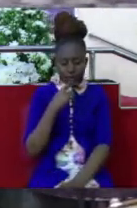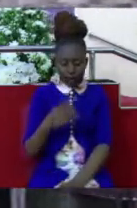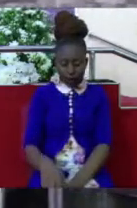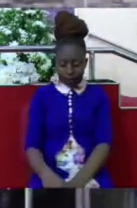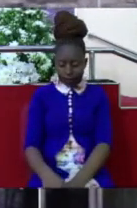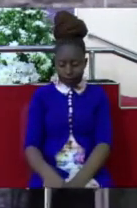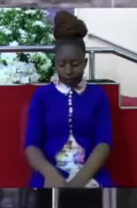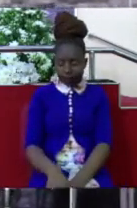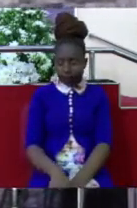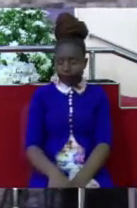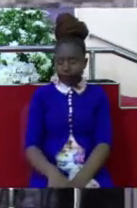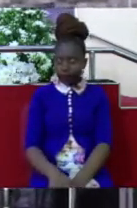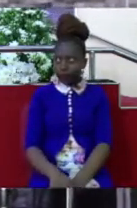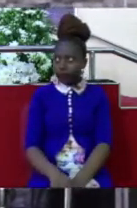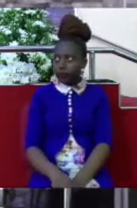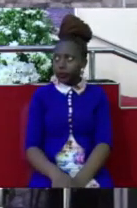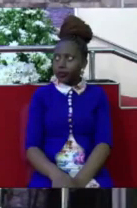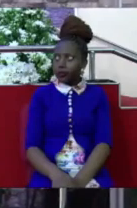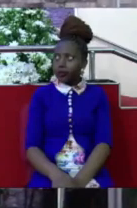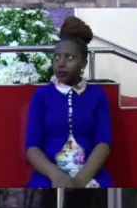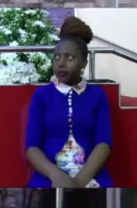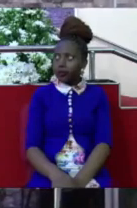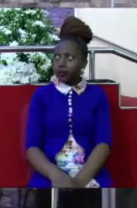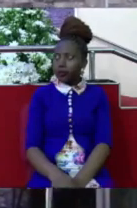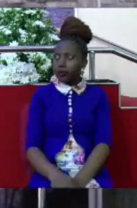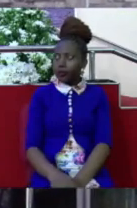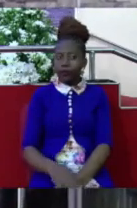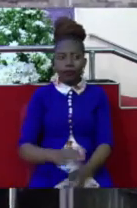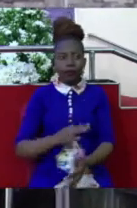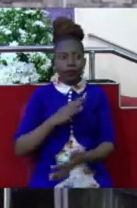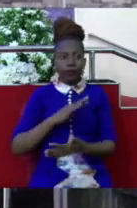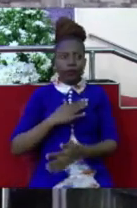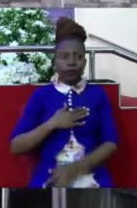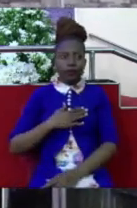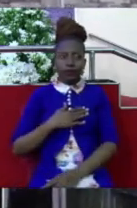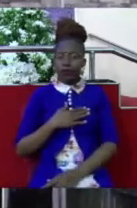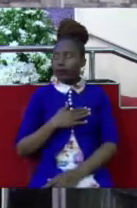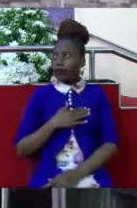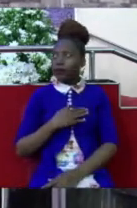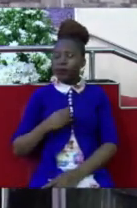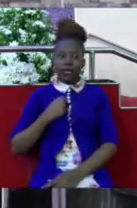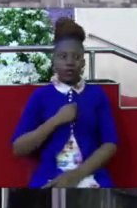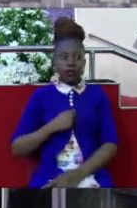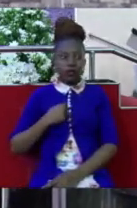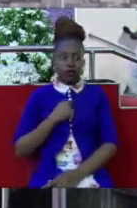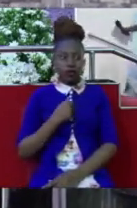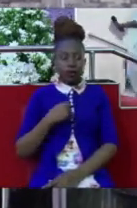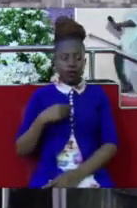Forgive me for going over the time limit. Nisamehe nimepitisha wakati kidogo. But I felt like we needed to bring